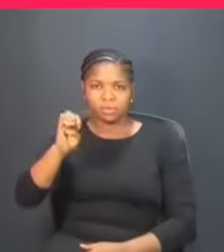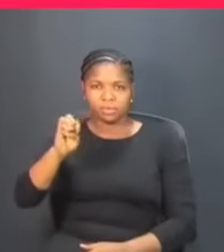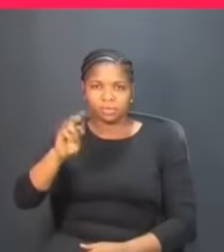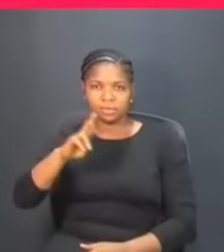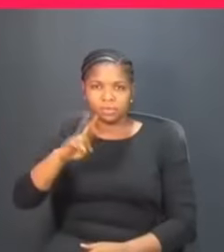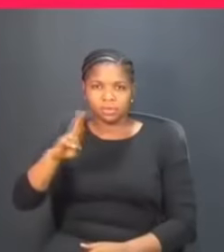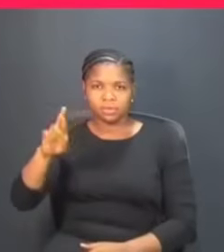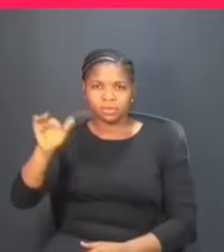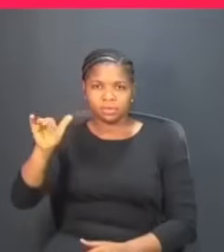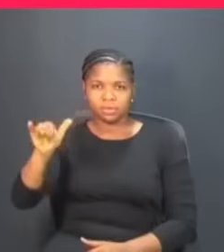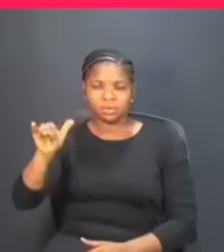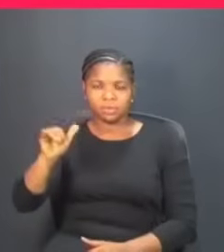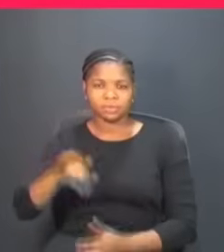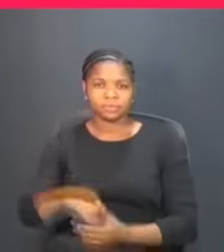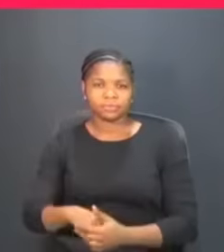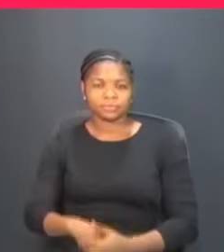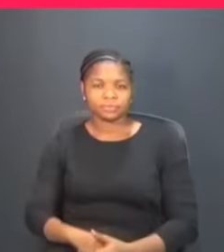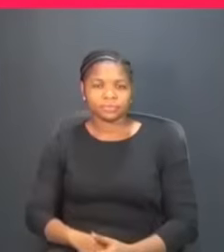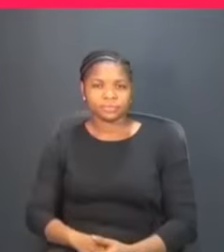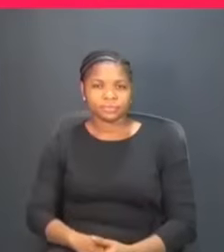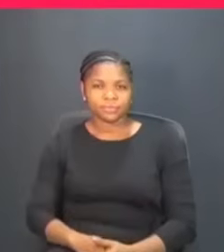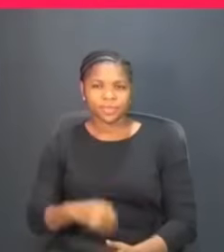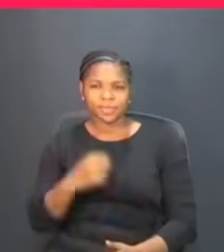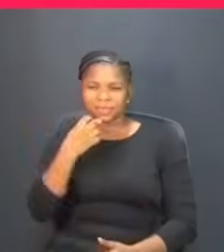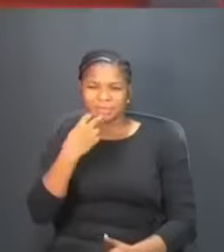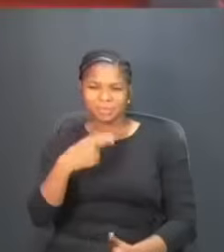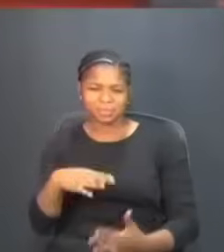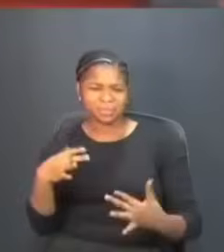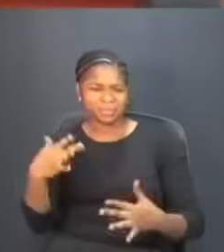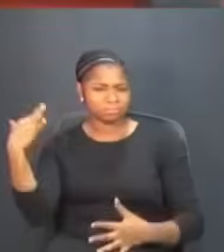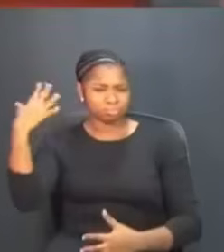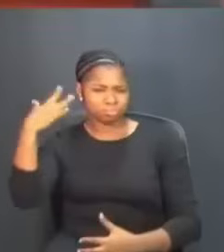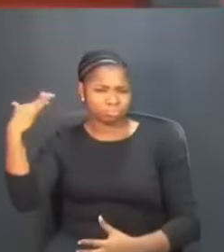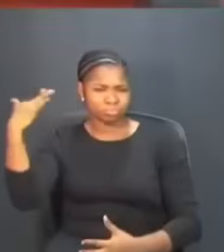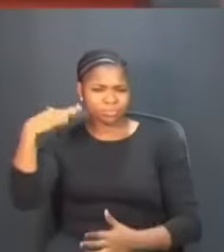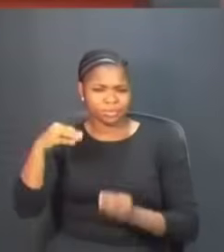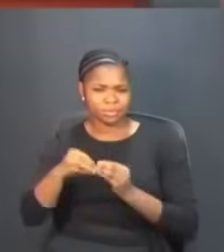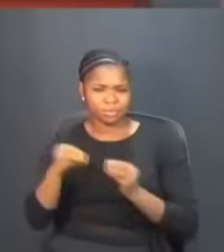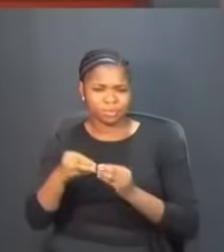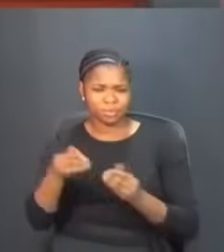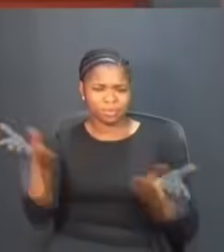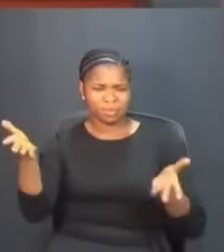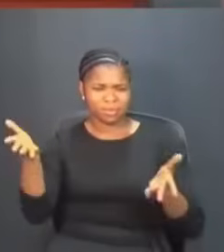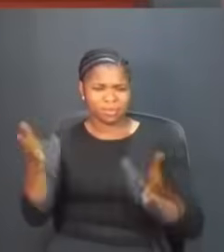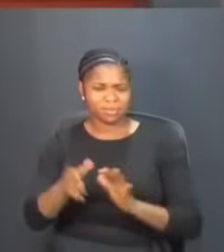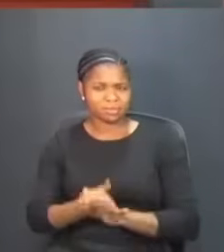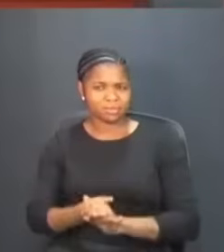Speaker, it seems as if there is a lot of noise in the chamber. Yes, Speaker, thank you very much.